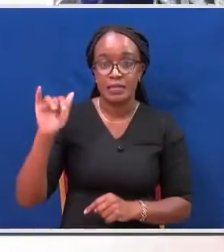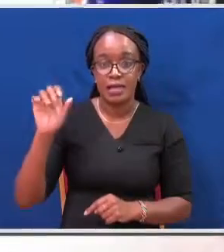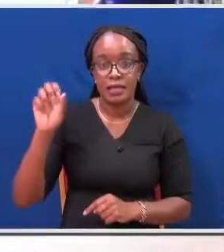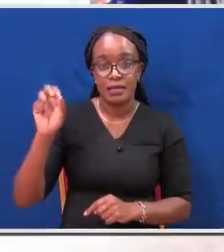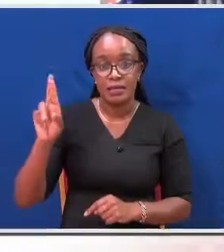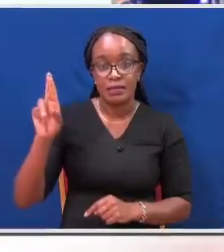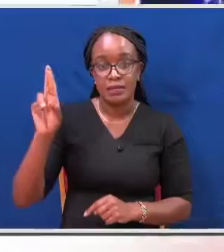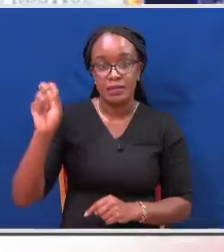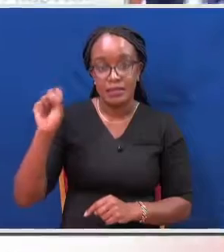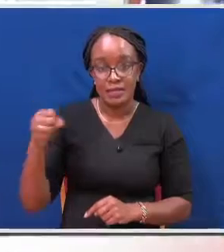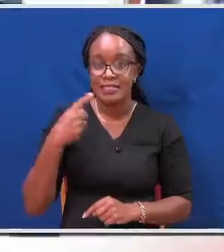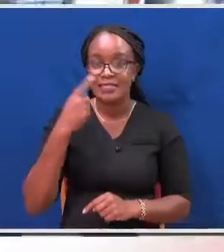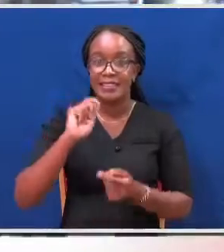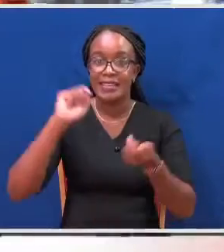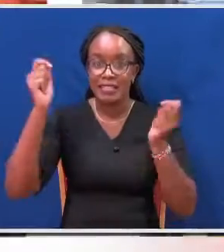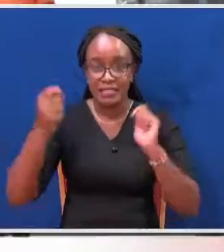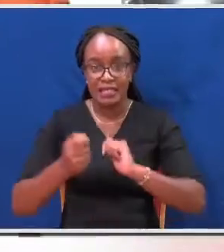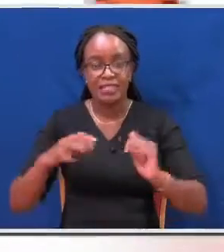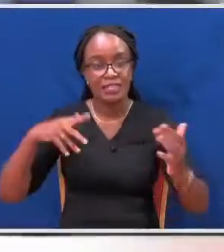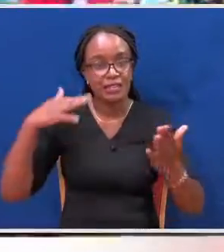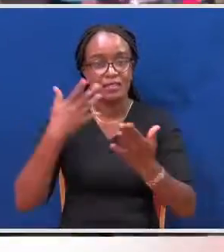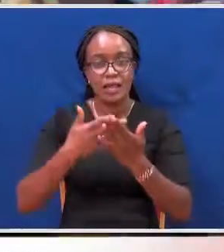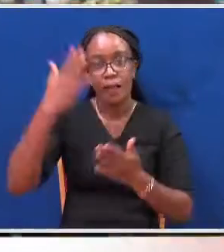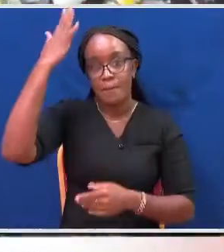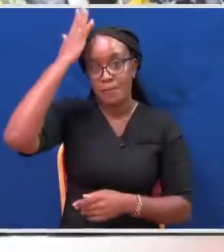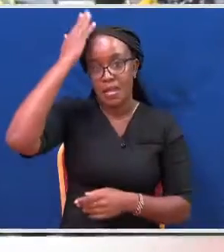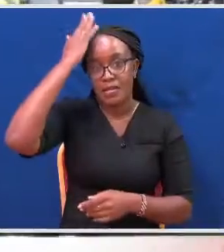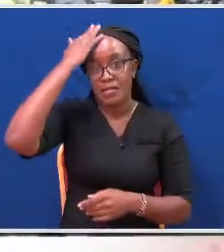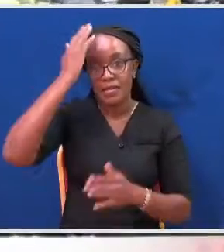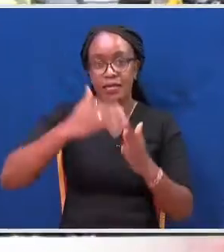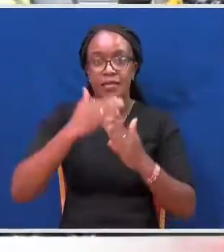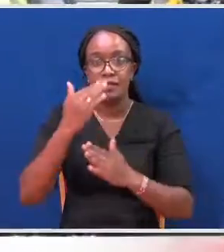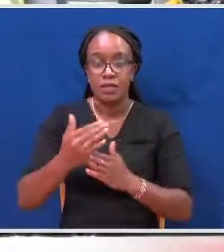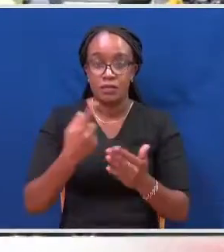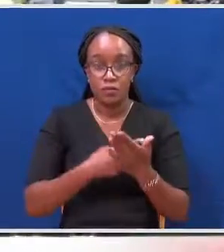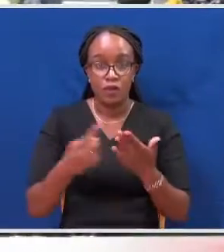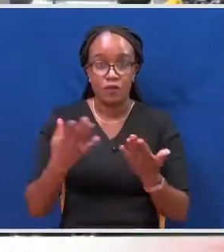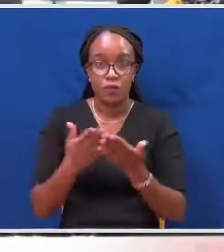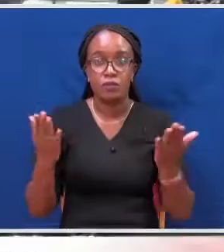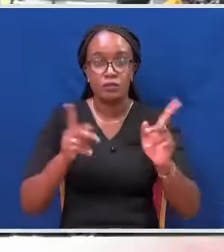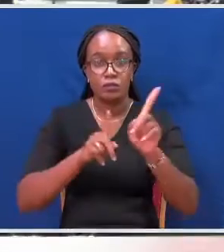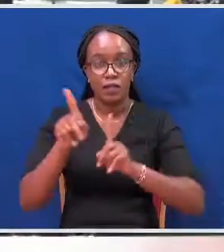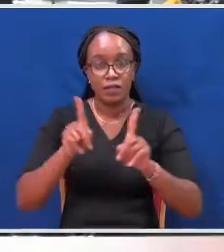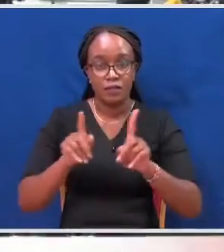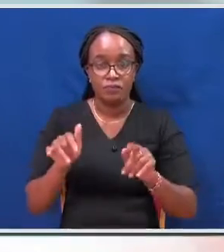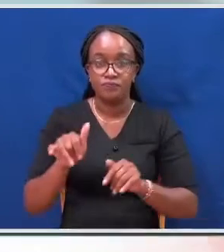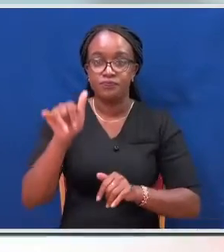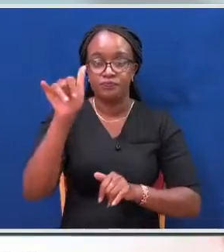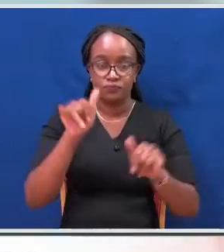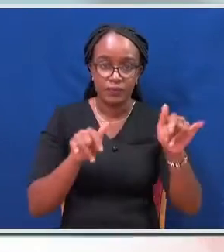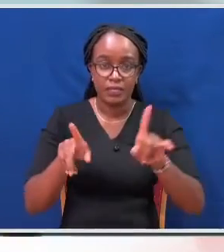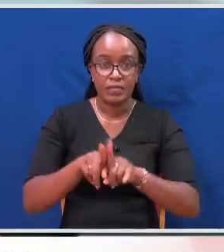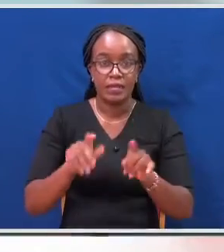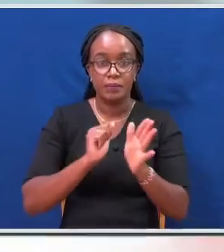transition period of until Monday next week at midday for those travelling by air and the standard gauge railway.